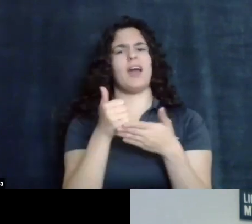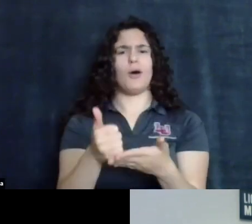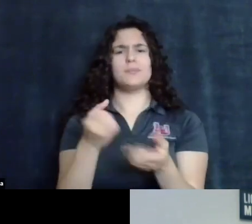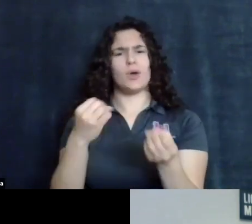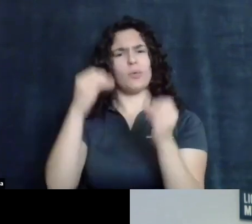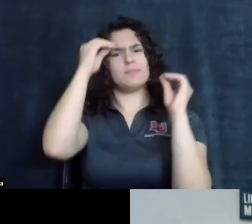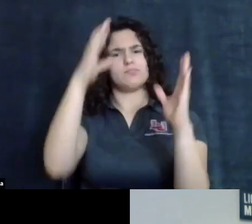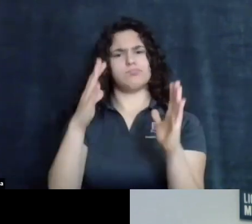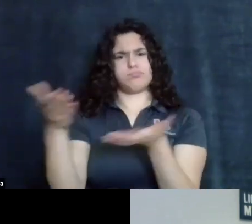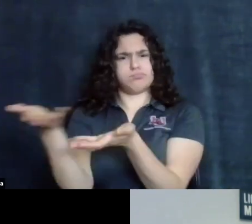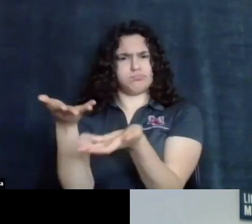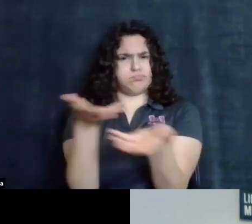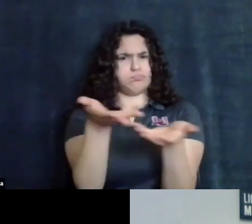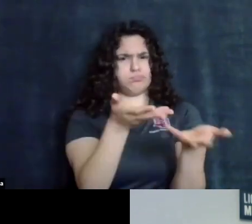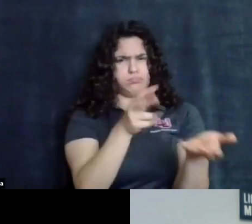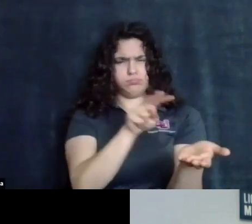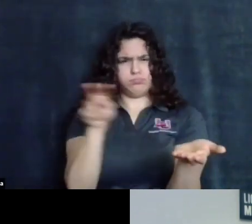the departments, and